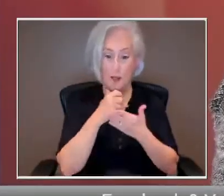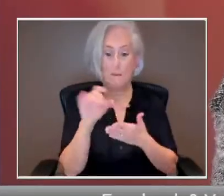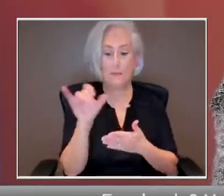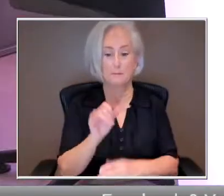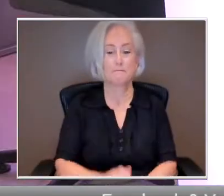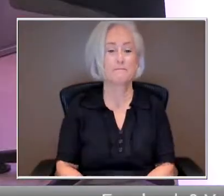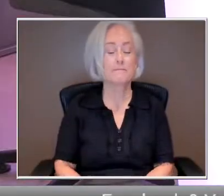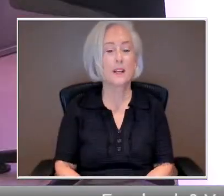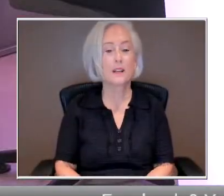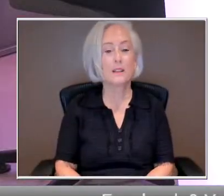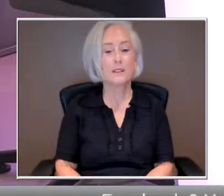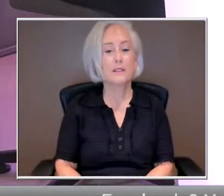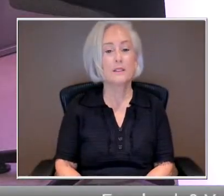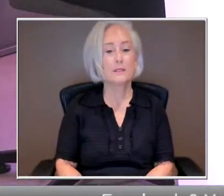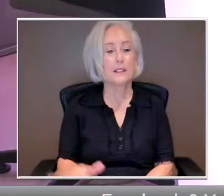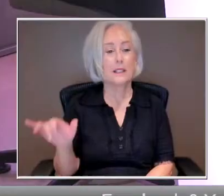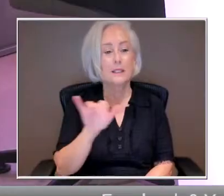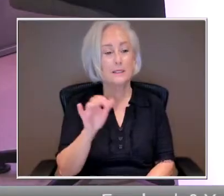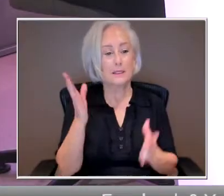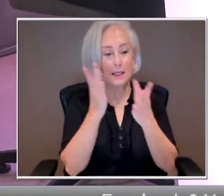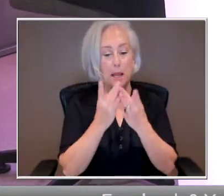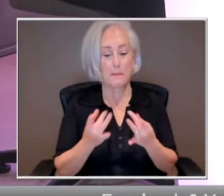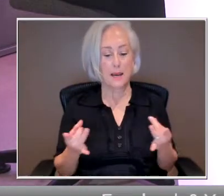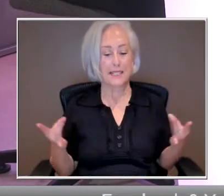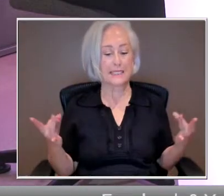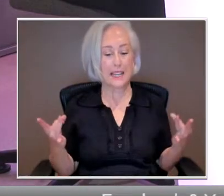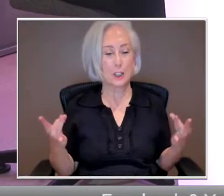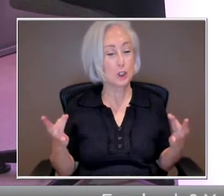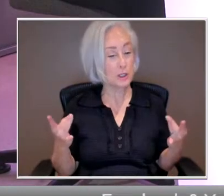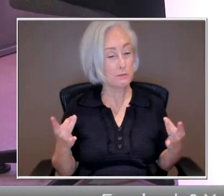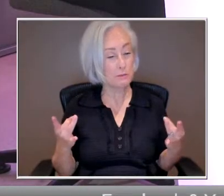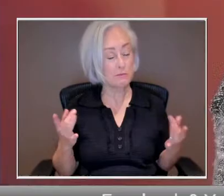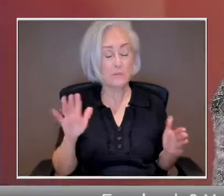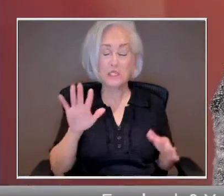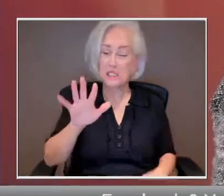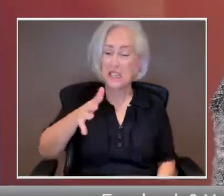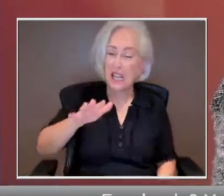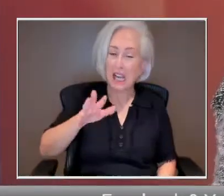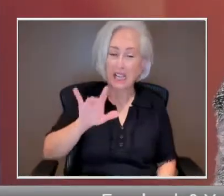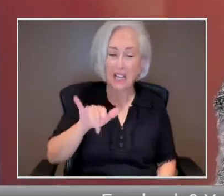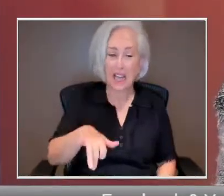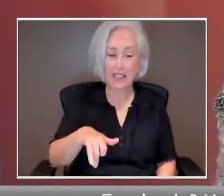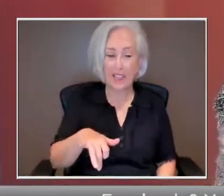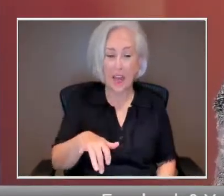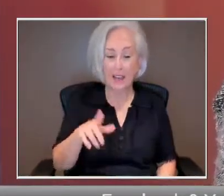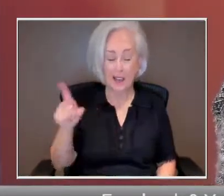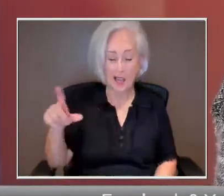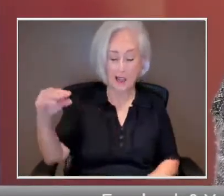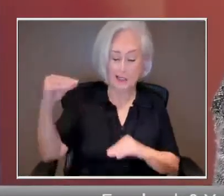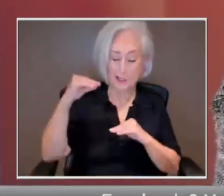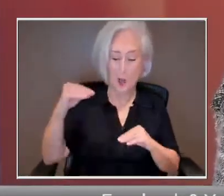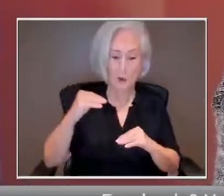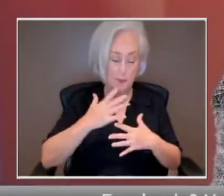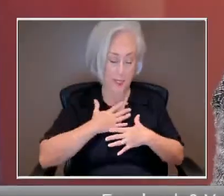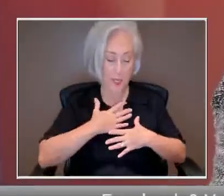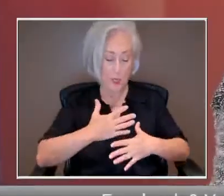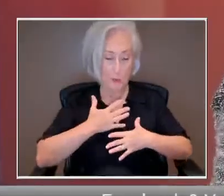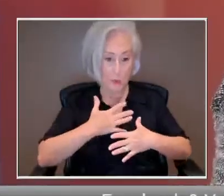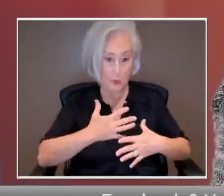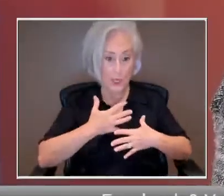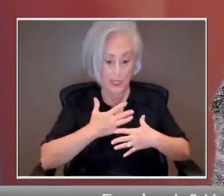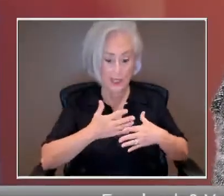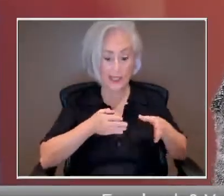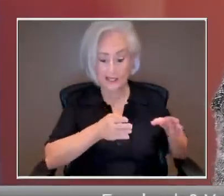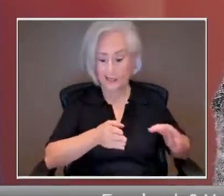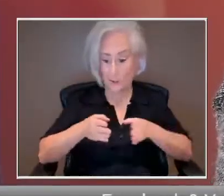almost like a meditation that you do? Kind of, yes. Yeah, it really, she taught me the breathing techniques, and then the other one